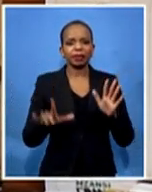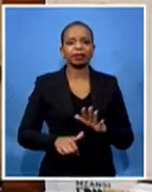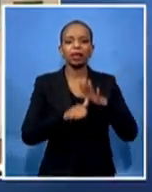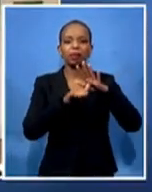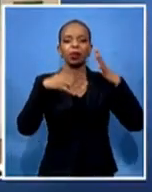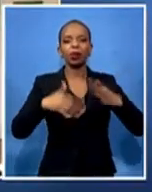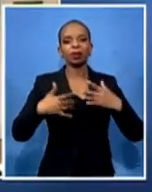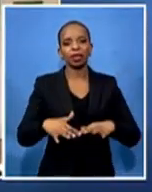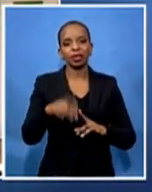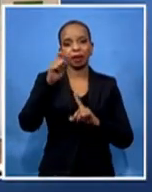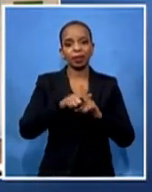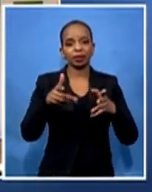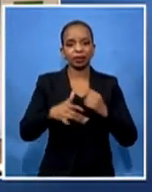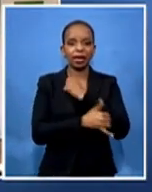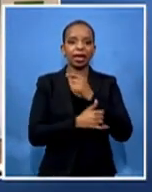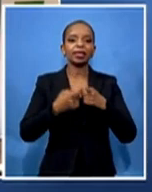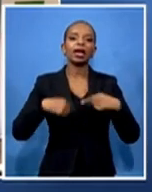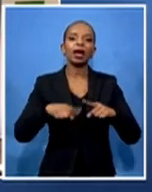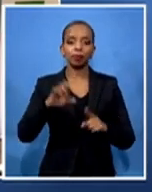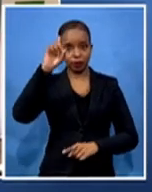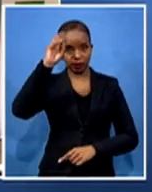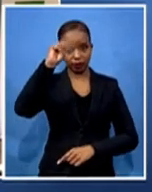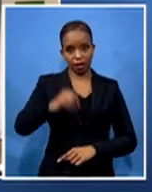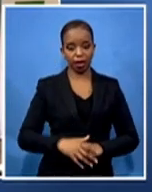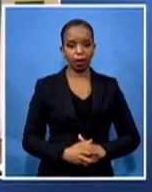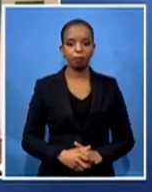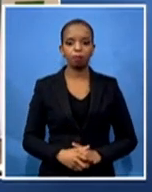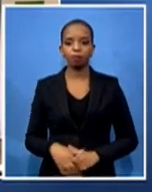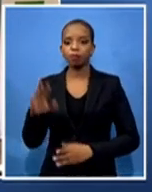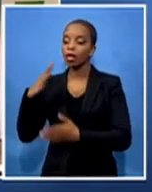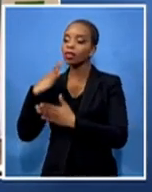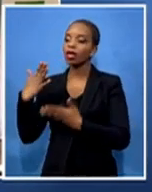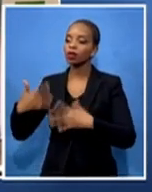studio. Thank you so much. What a beautiful story. You're watching The Agenda. Let's take a break.